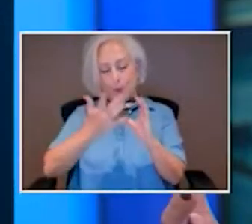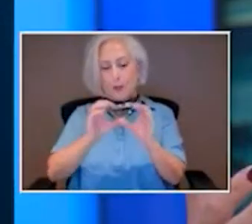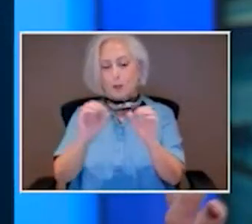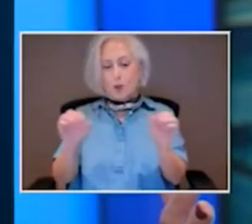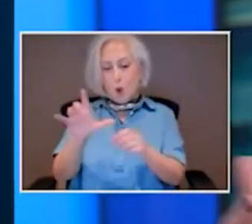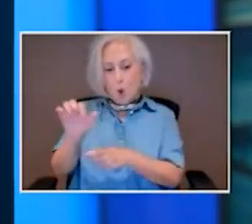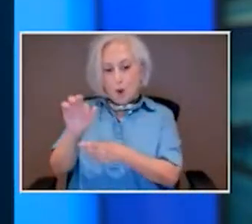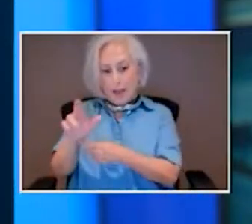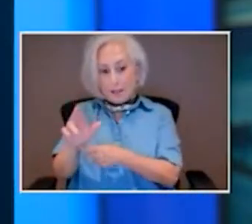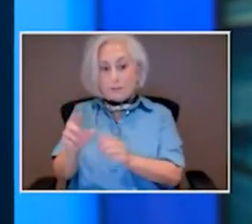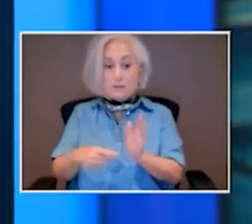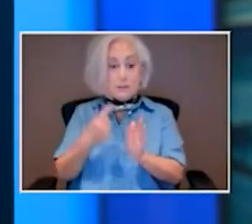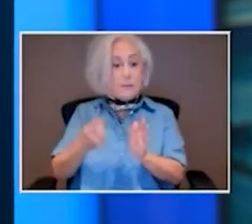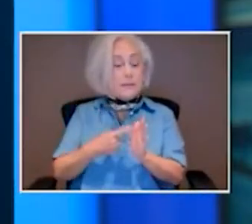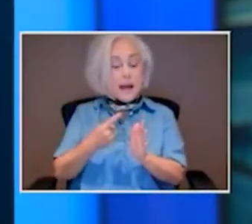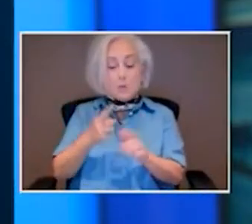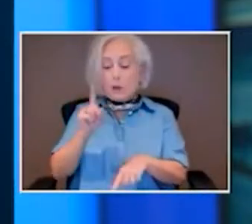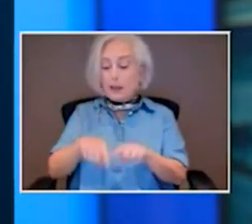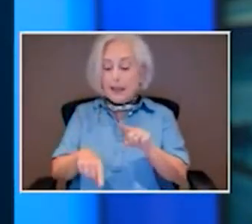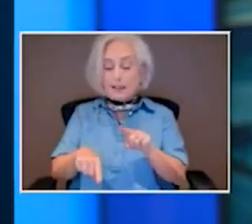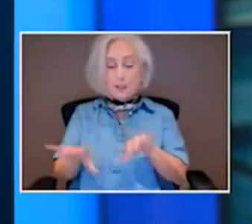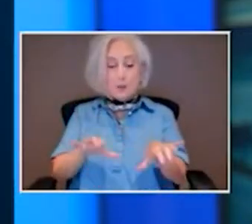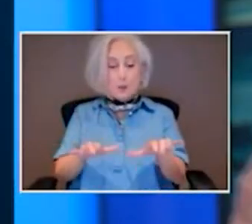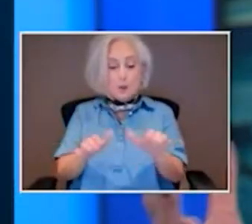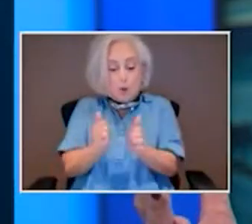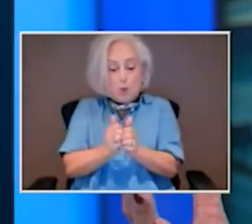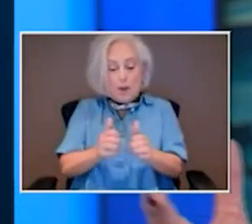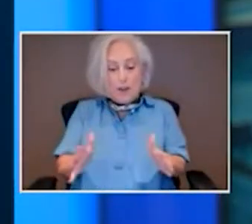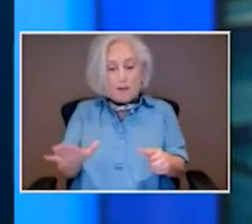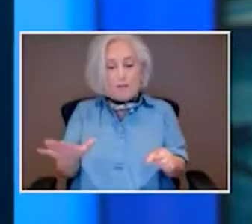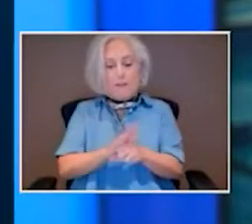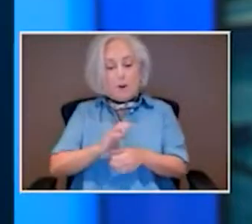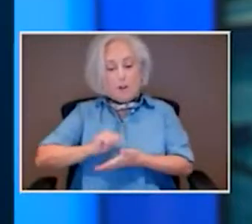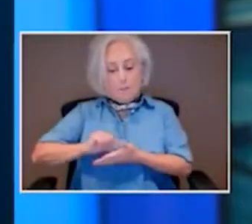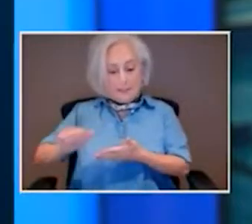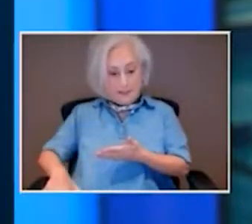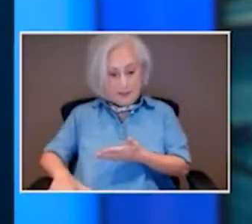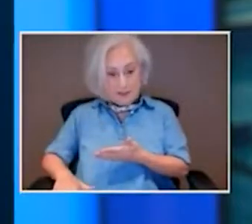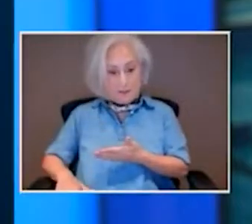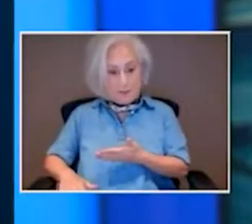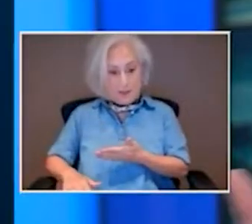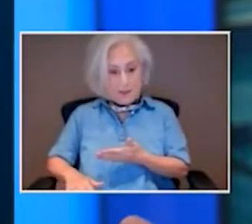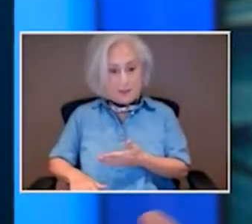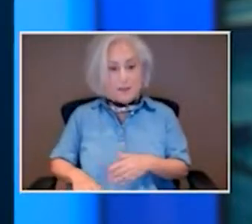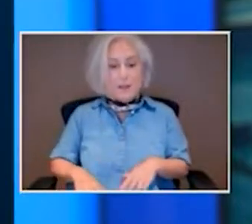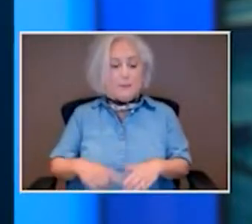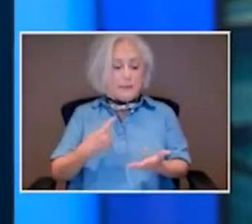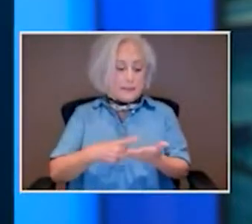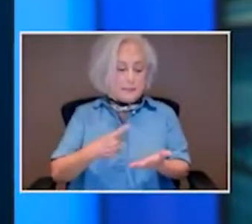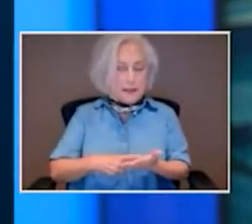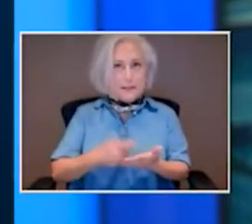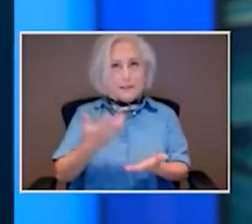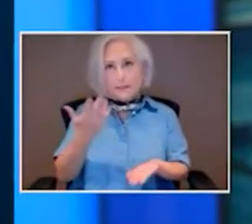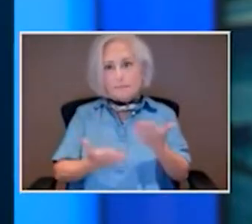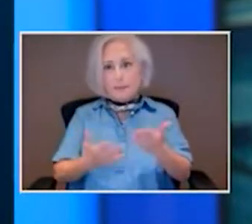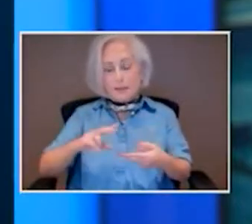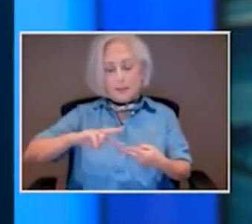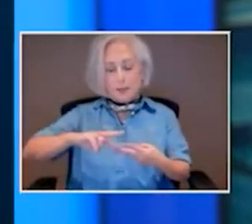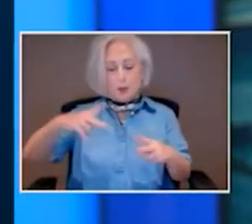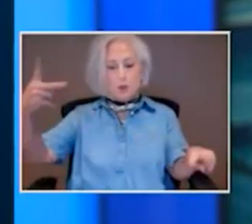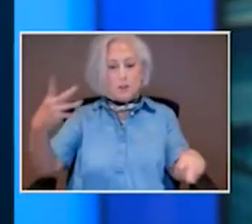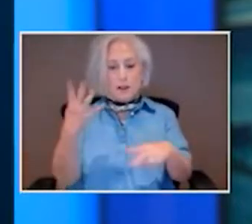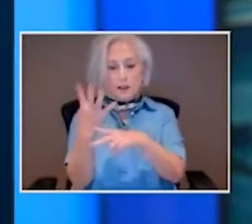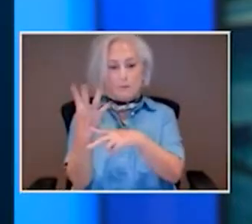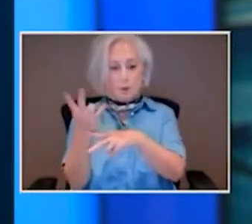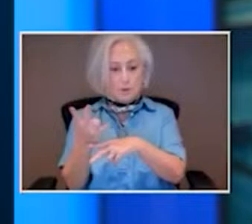There's other nuances that we also have to think about, and that comes up in the consultation: genetic mutations,